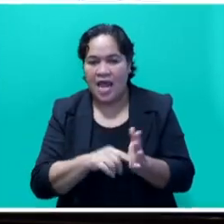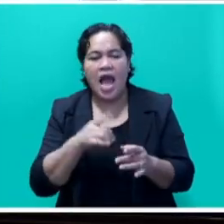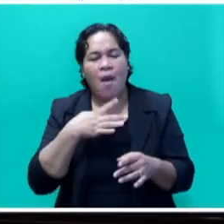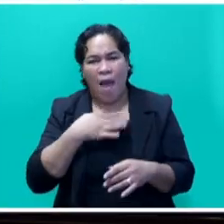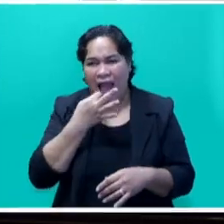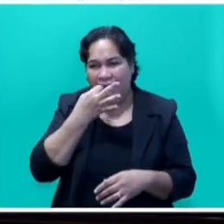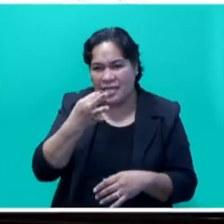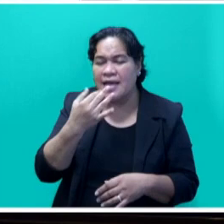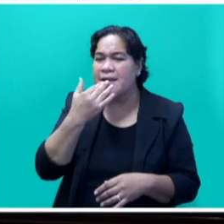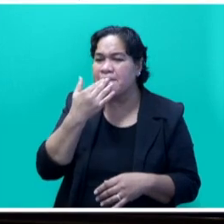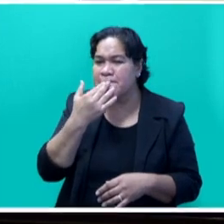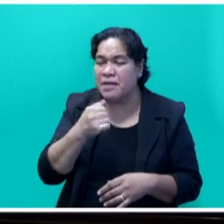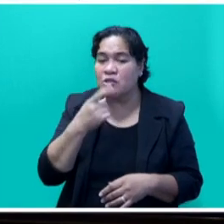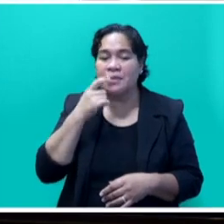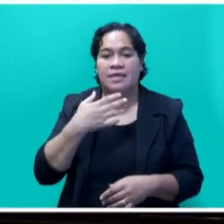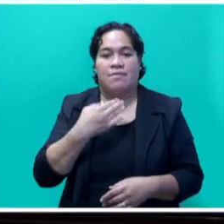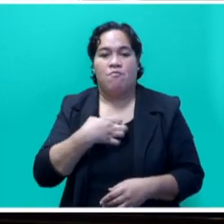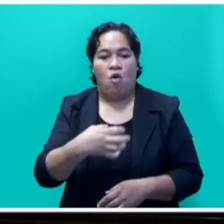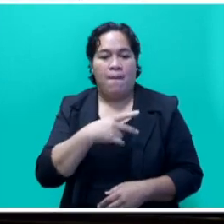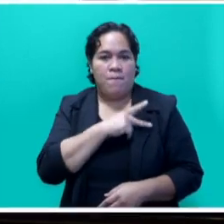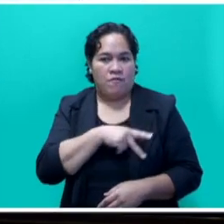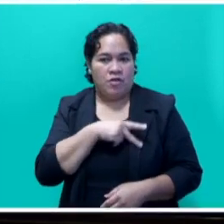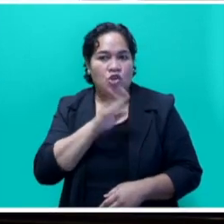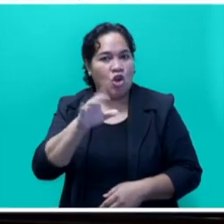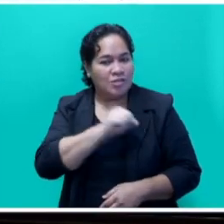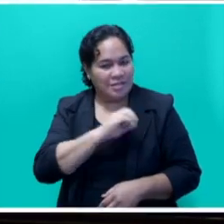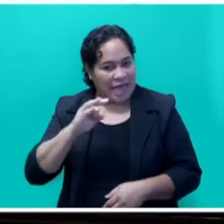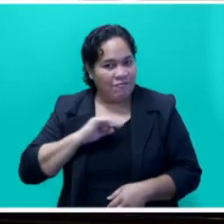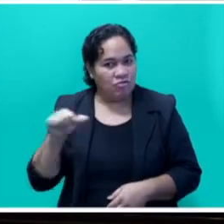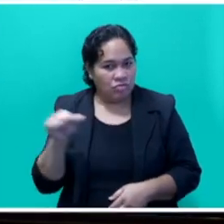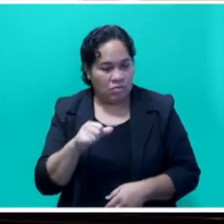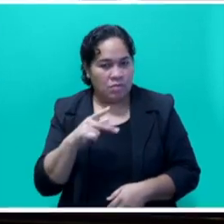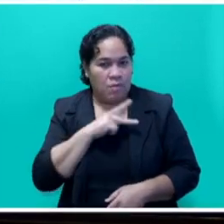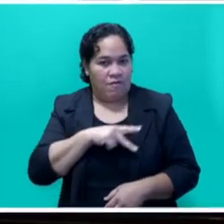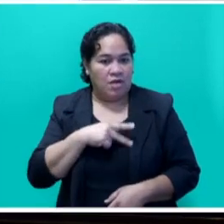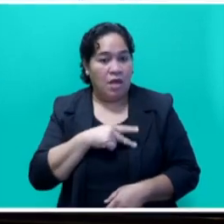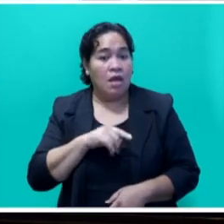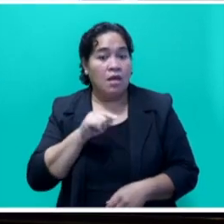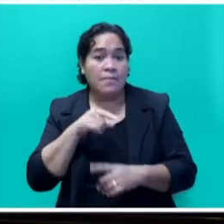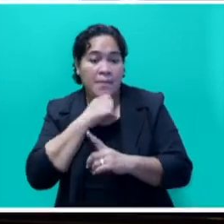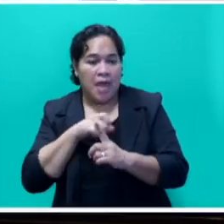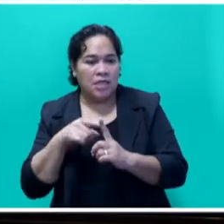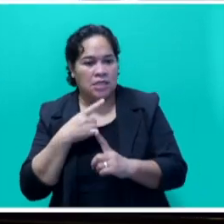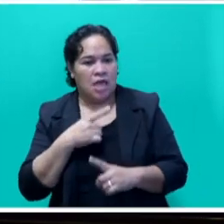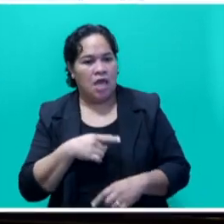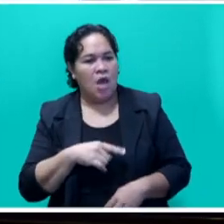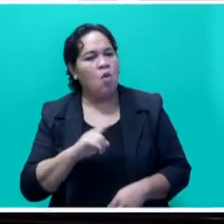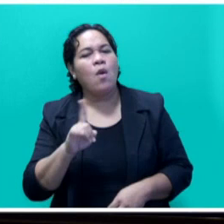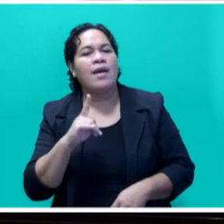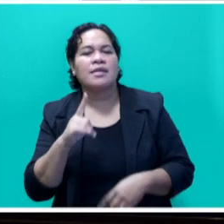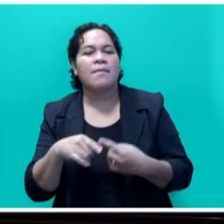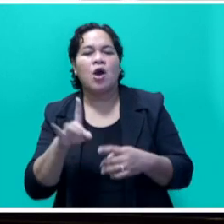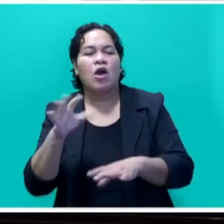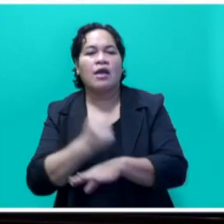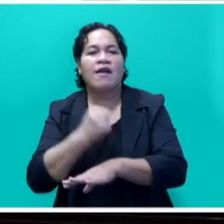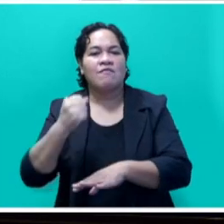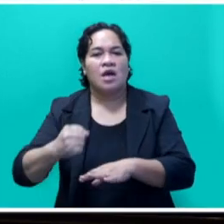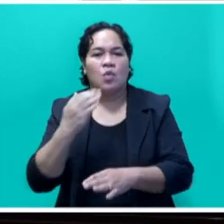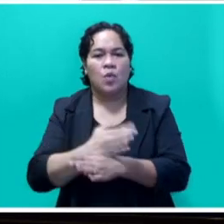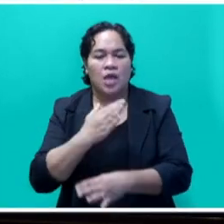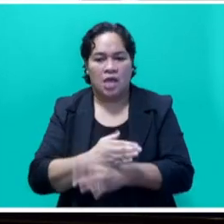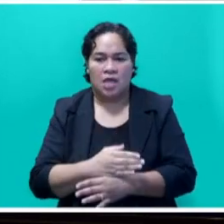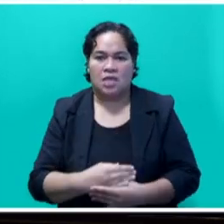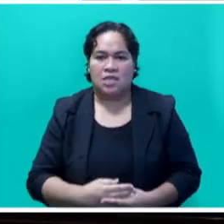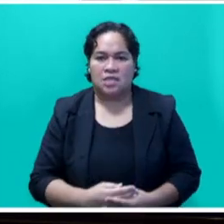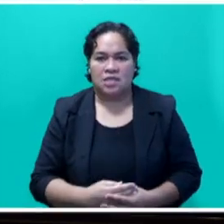please be a bit more professional, and your staff should be professional? The first thing he said to me, he said, what about government work? What